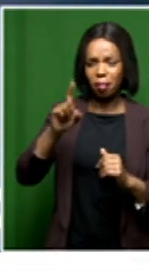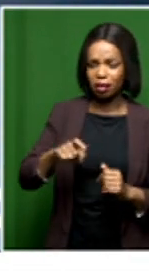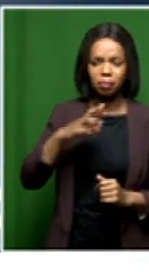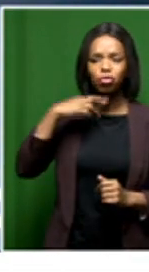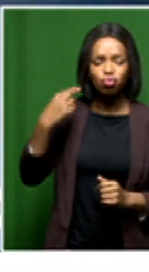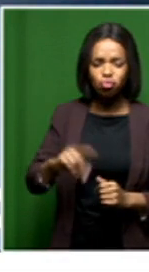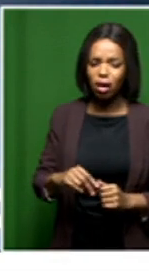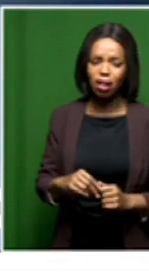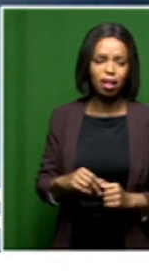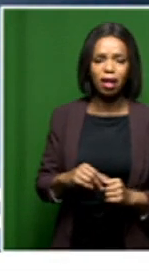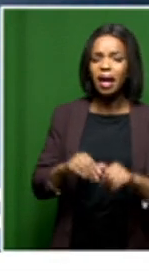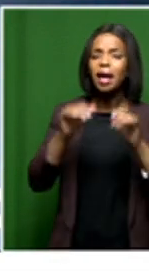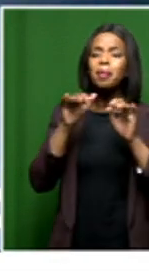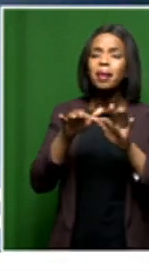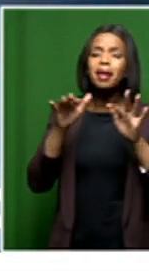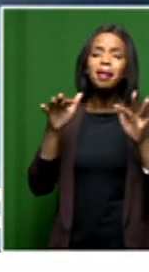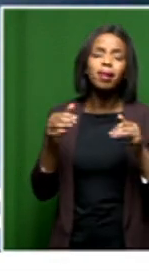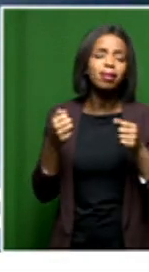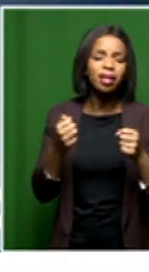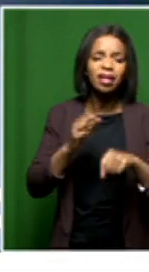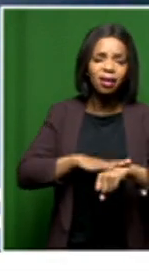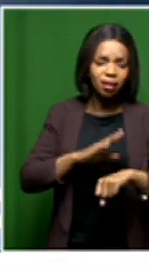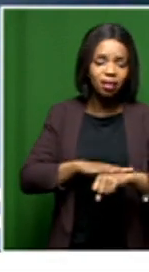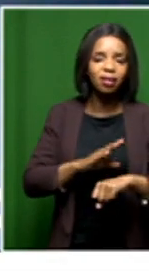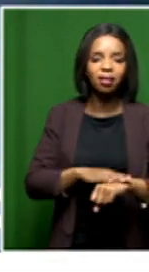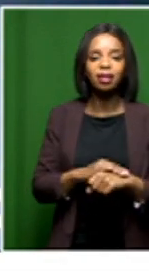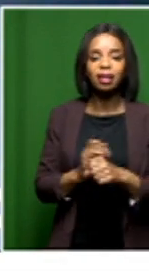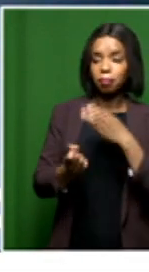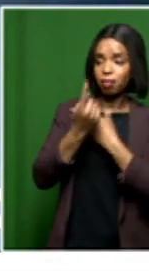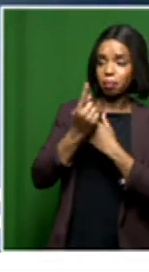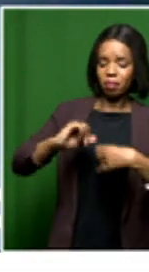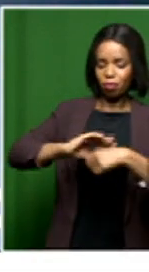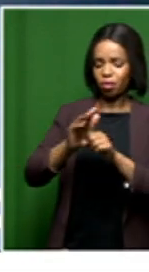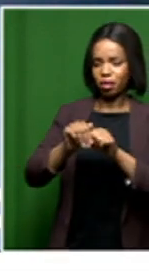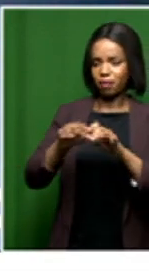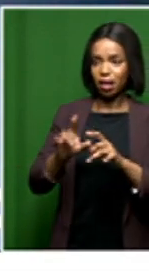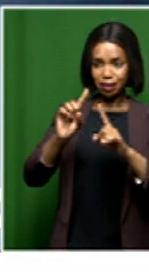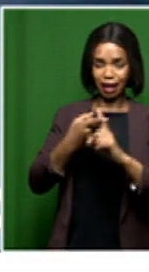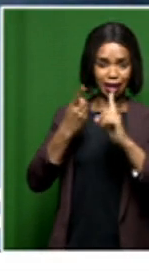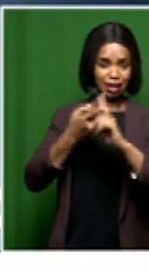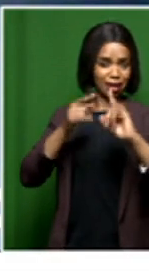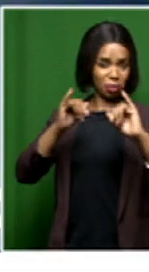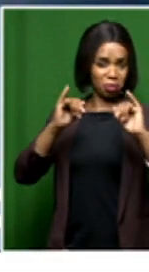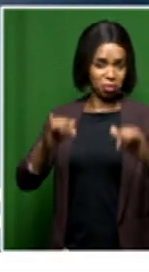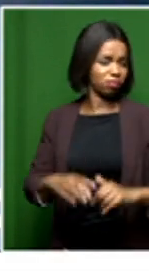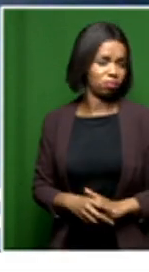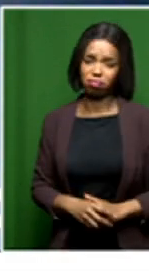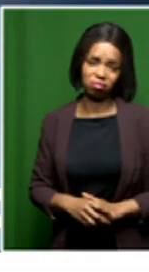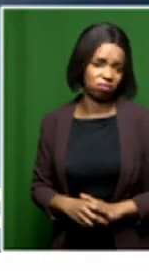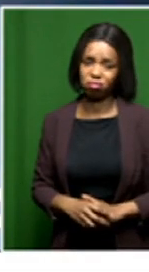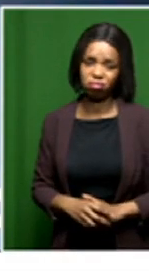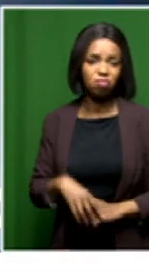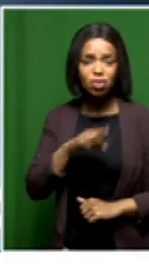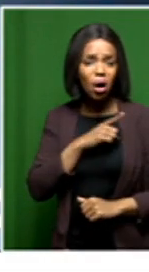close to the amount of motorists that are usually, ever since COVID struck. The reality is that half the people are working from home. There was a